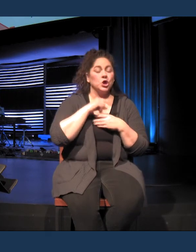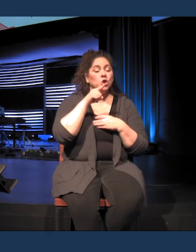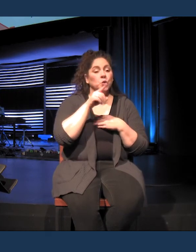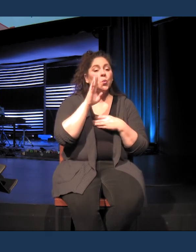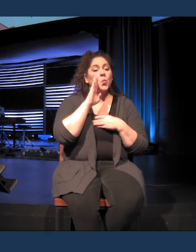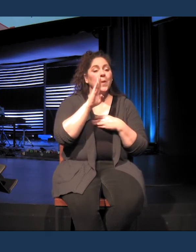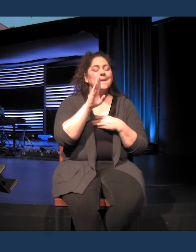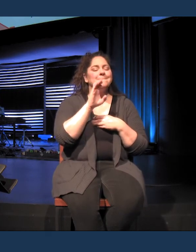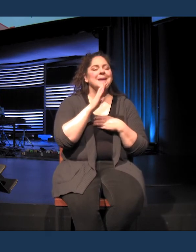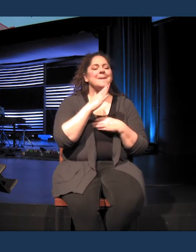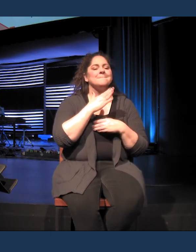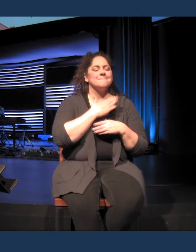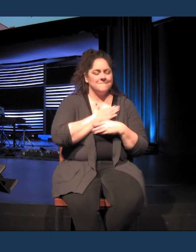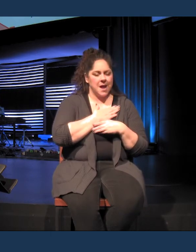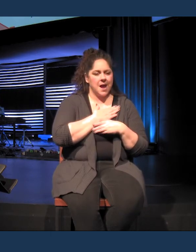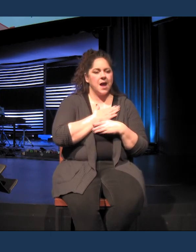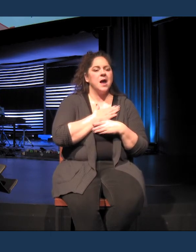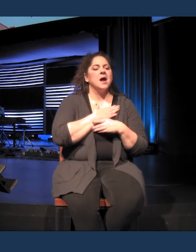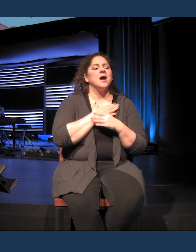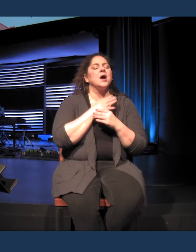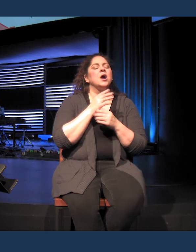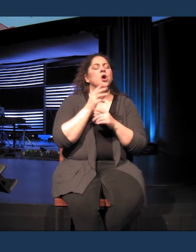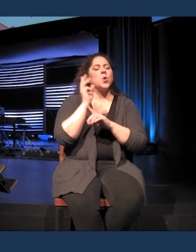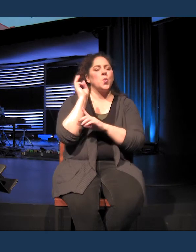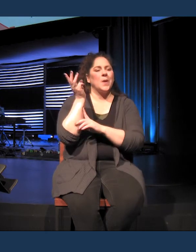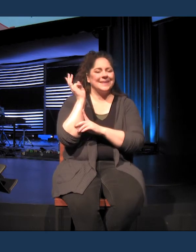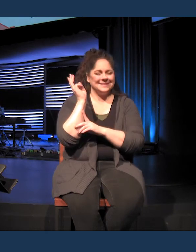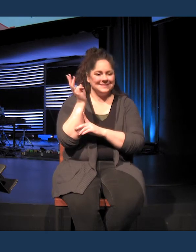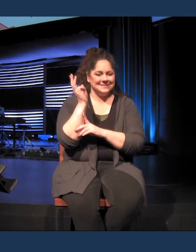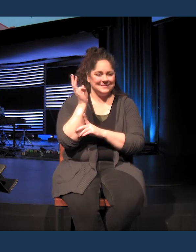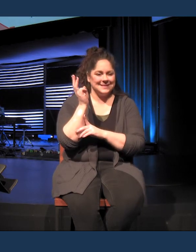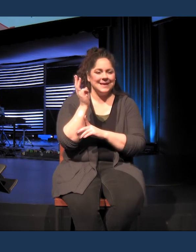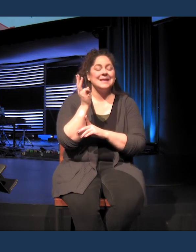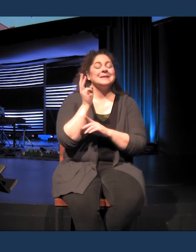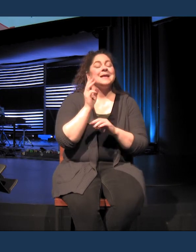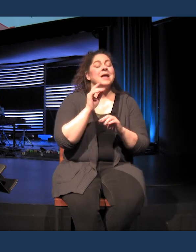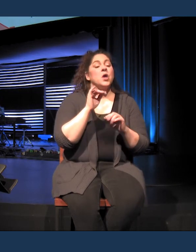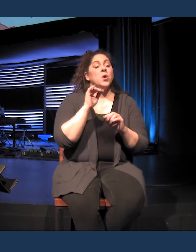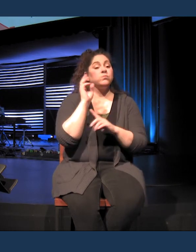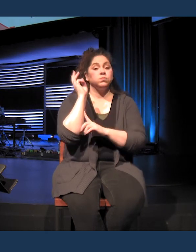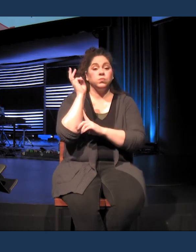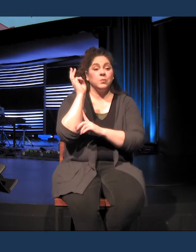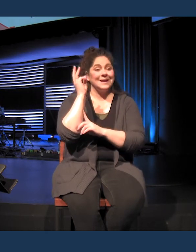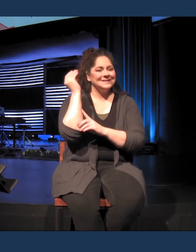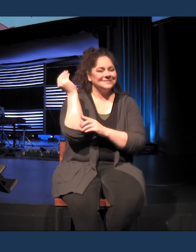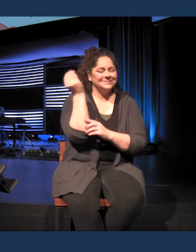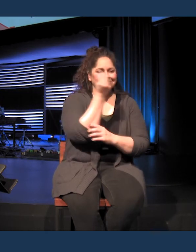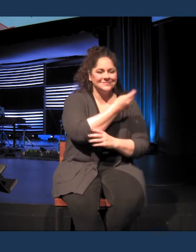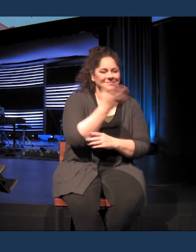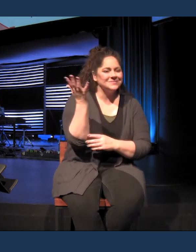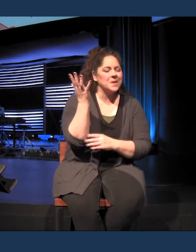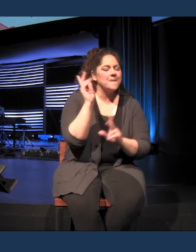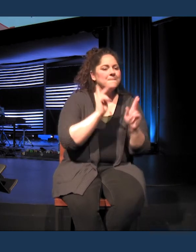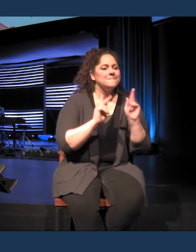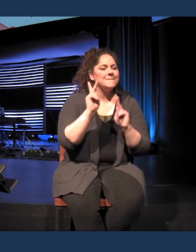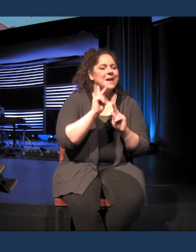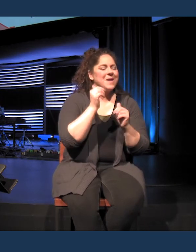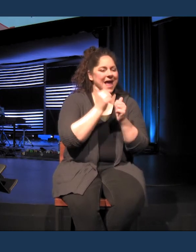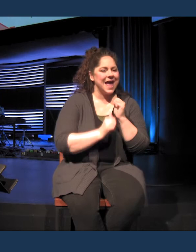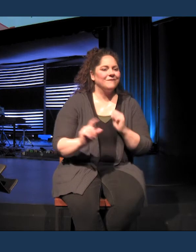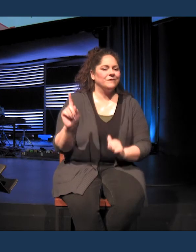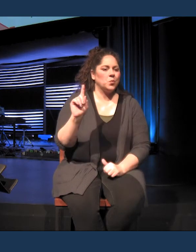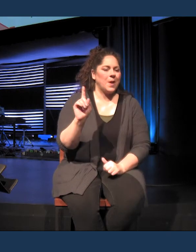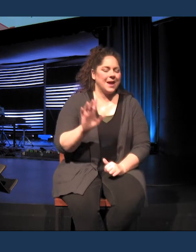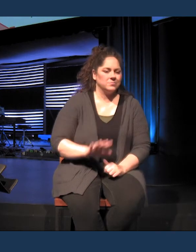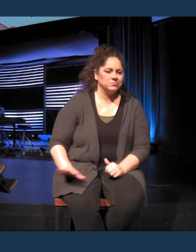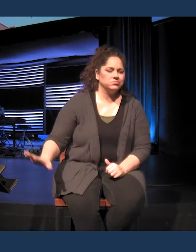my witnesses. What do witnesses do? Telling people about me everywhere.